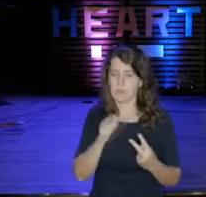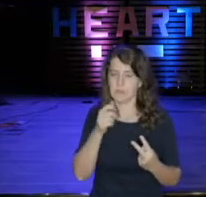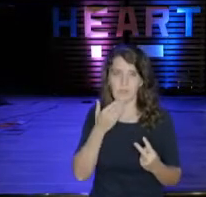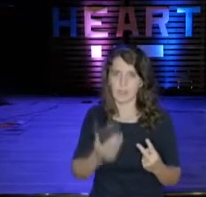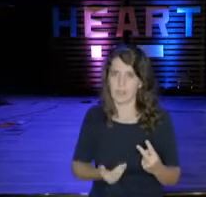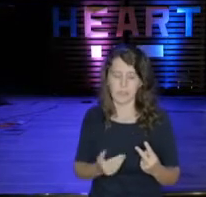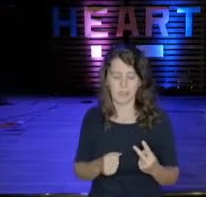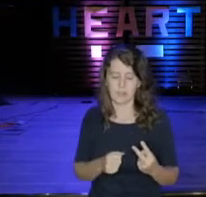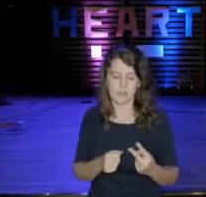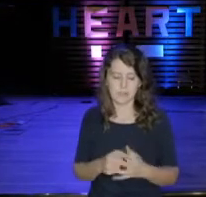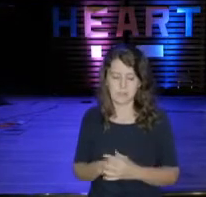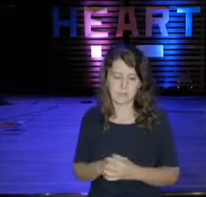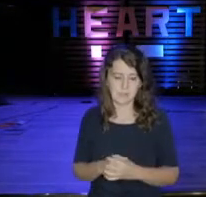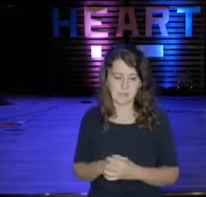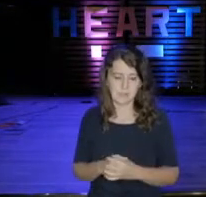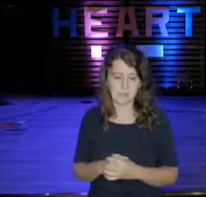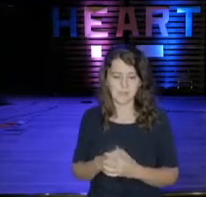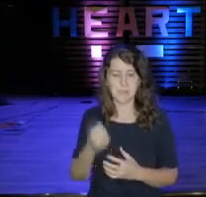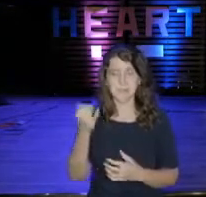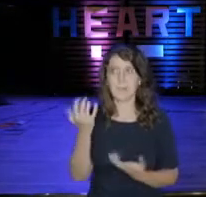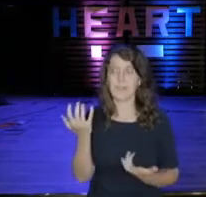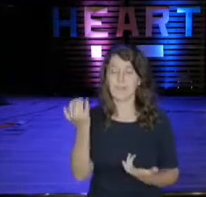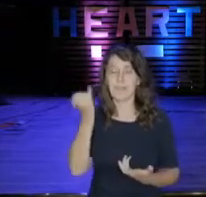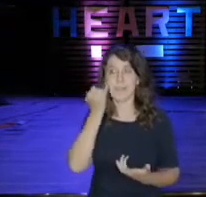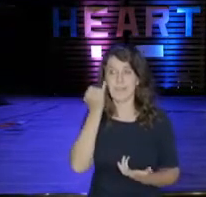And if you think about it,